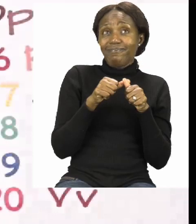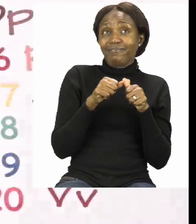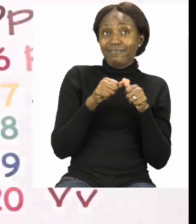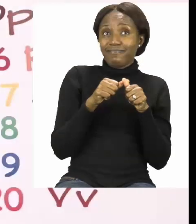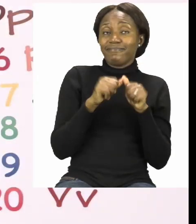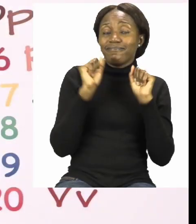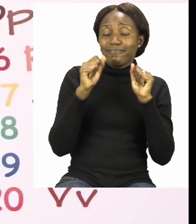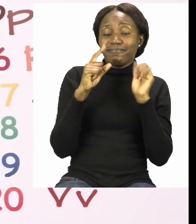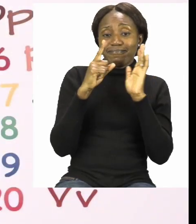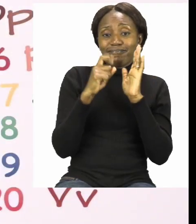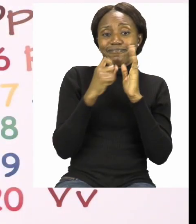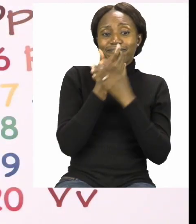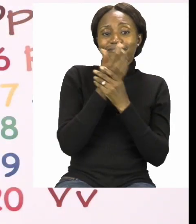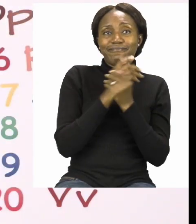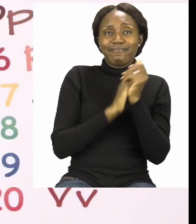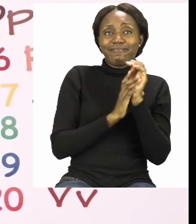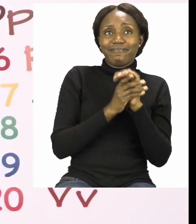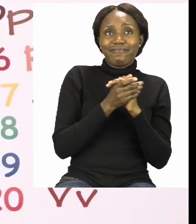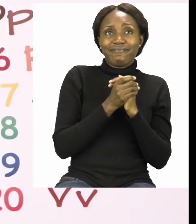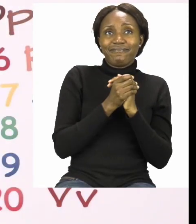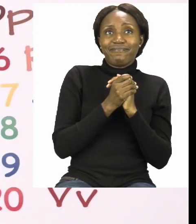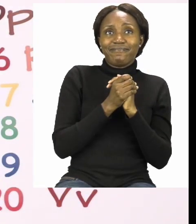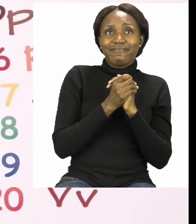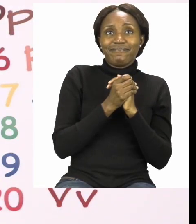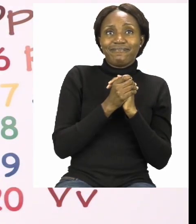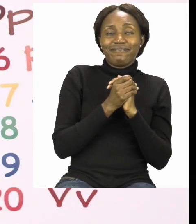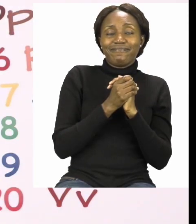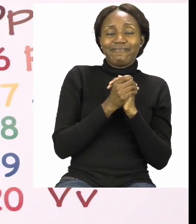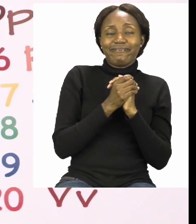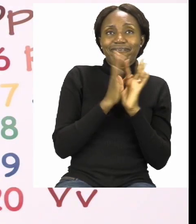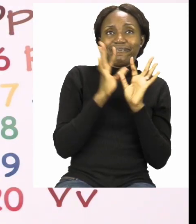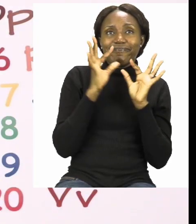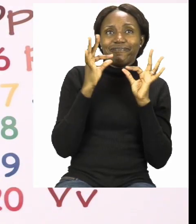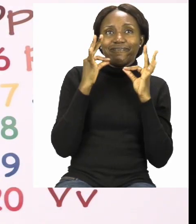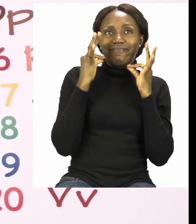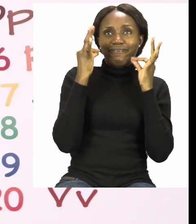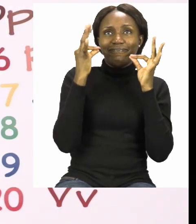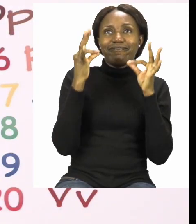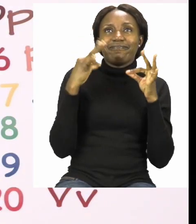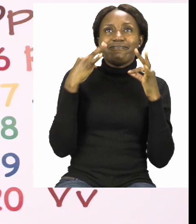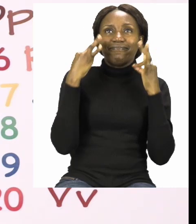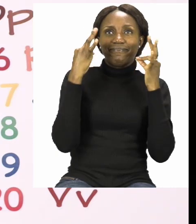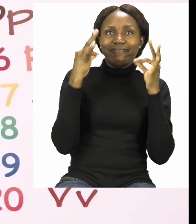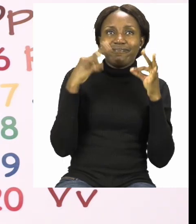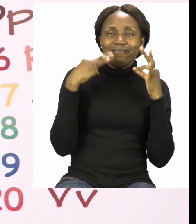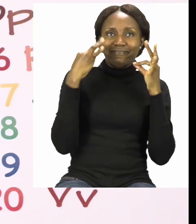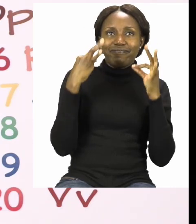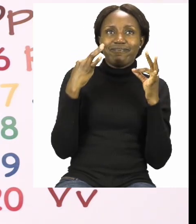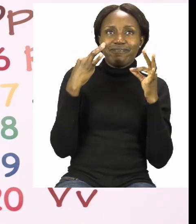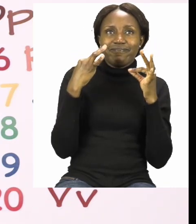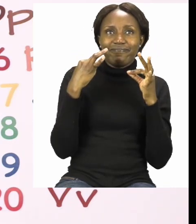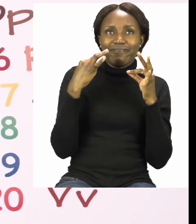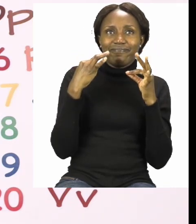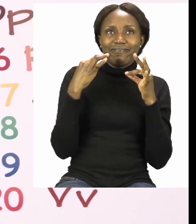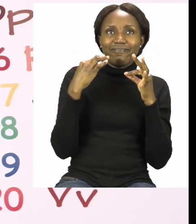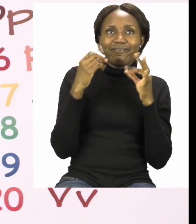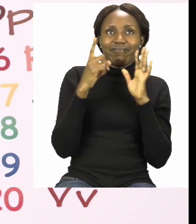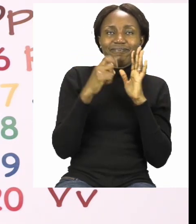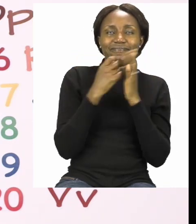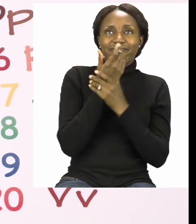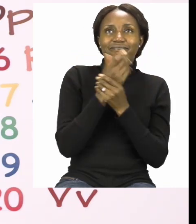to sanitize. So let us take our sanitizer and sing our special sanitizing song.